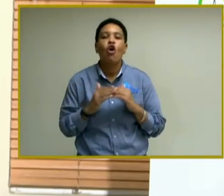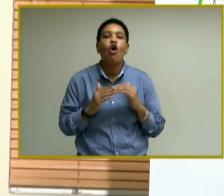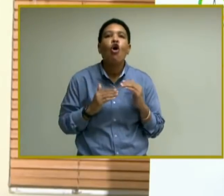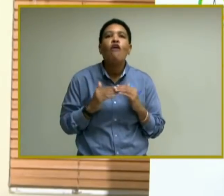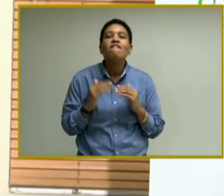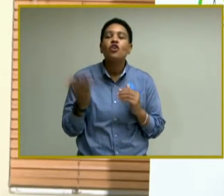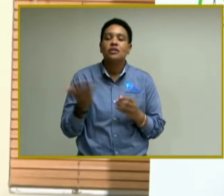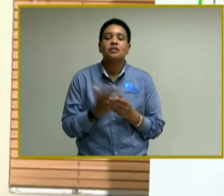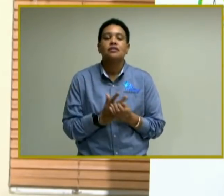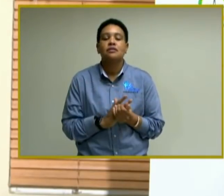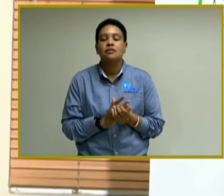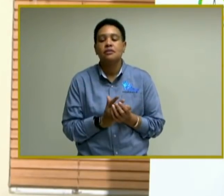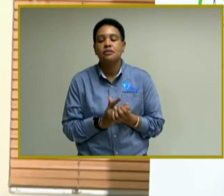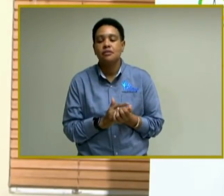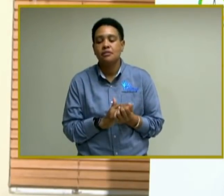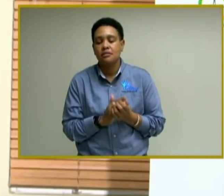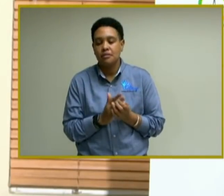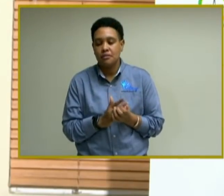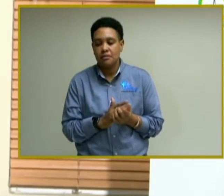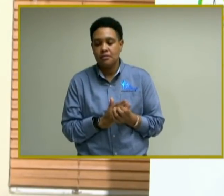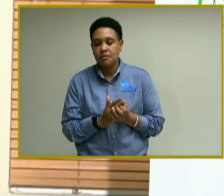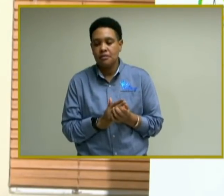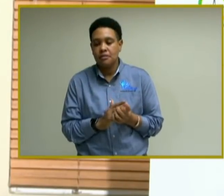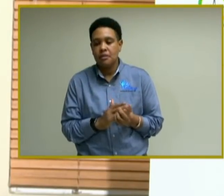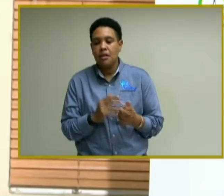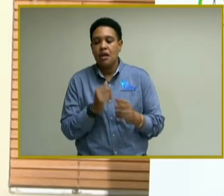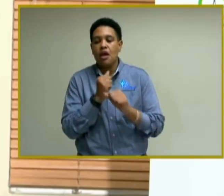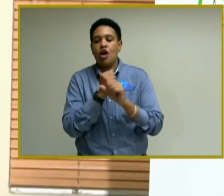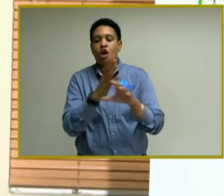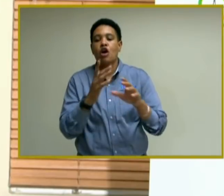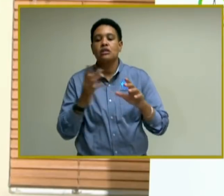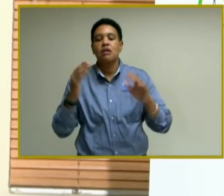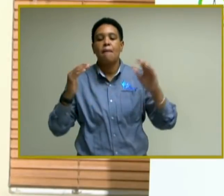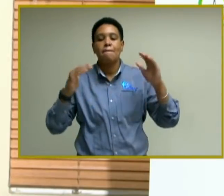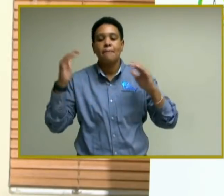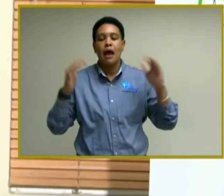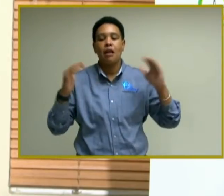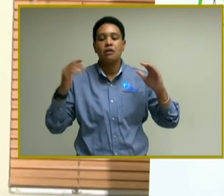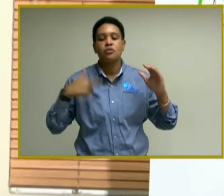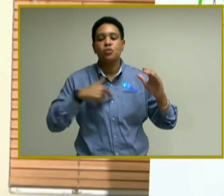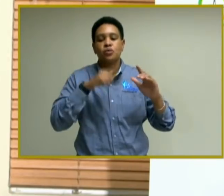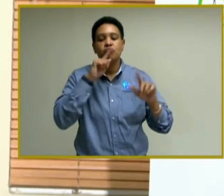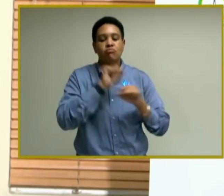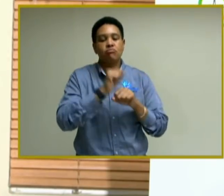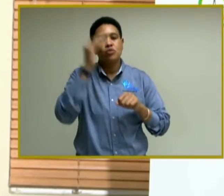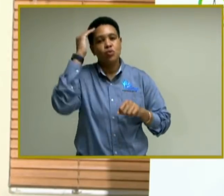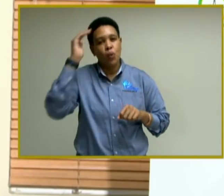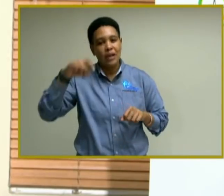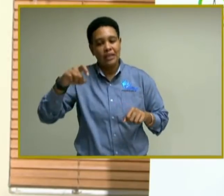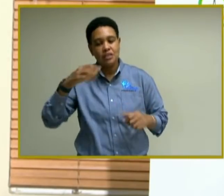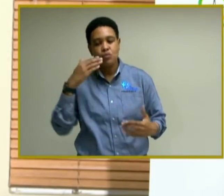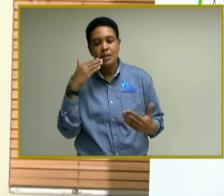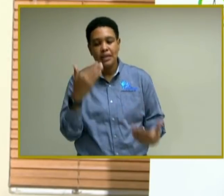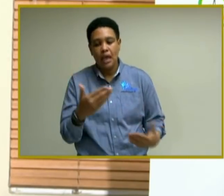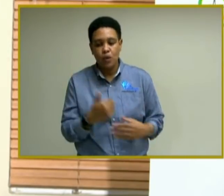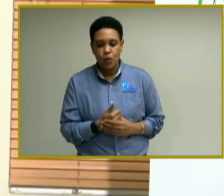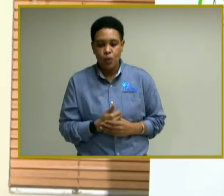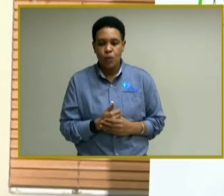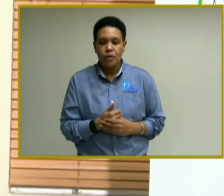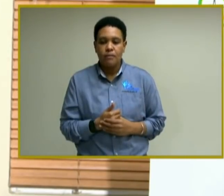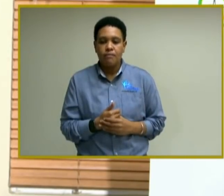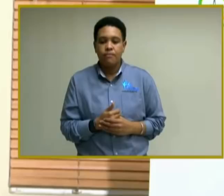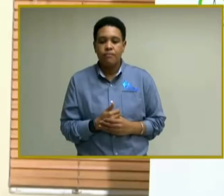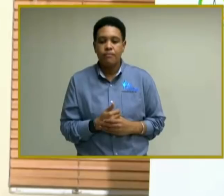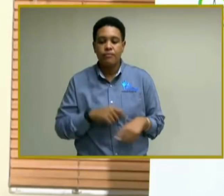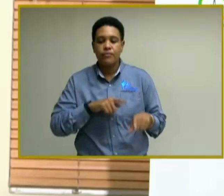comfort, and that creates hopefully that balance that is necessary. So thank you very much. Begin to